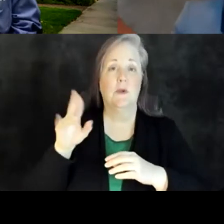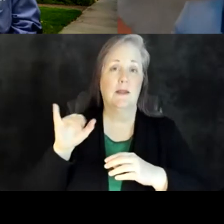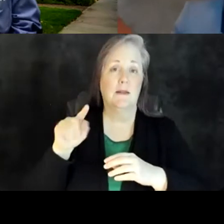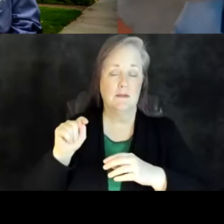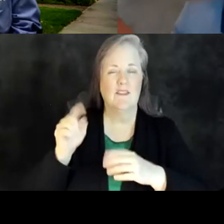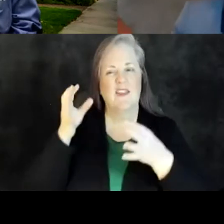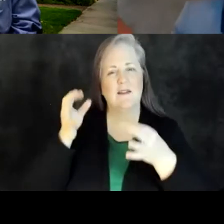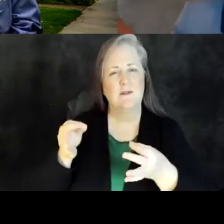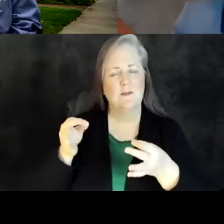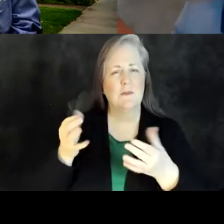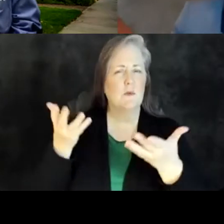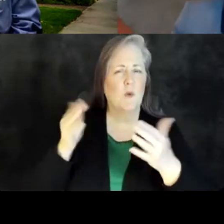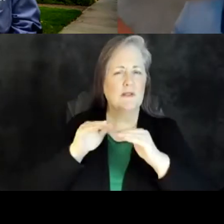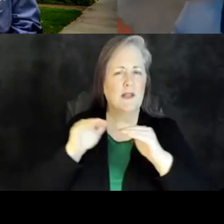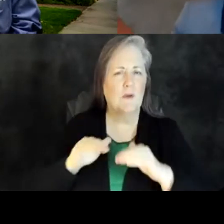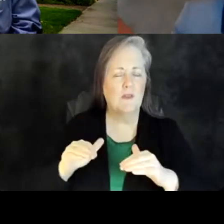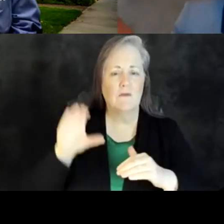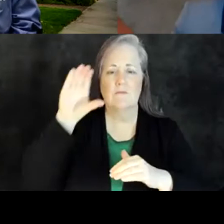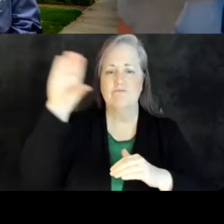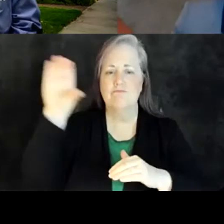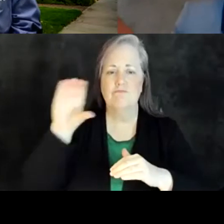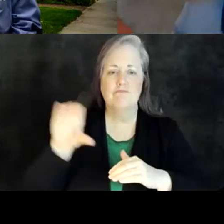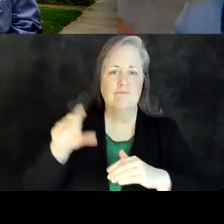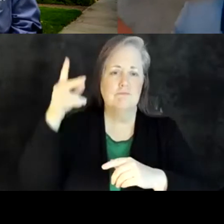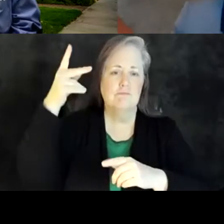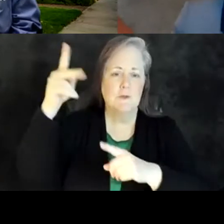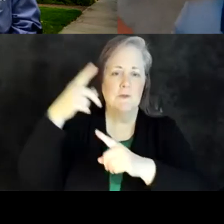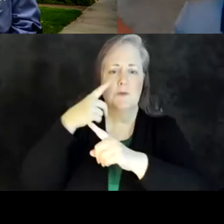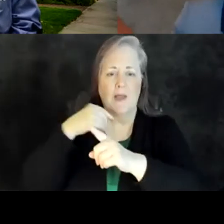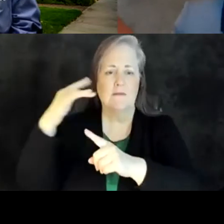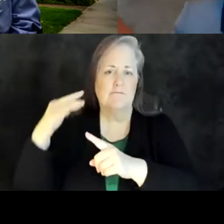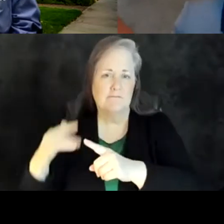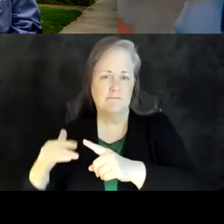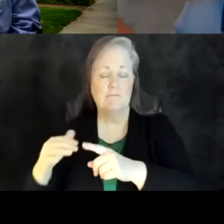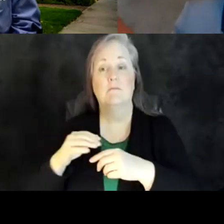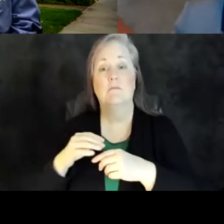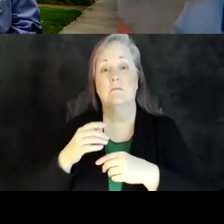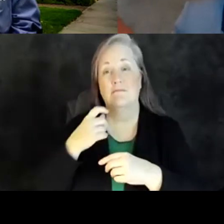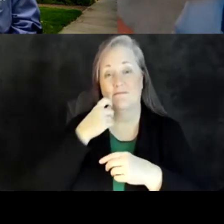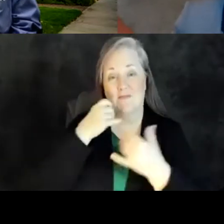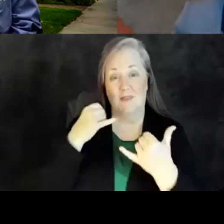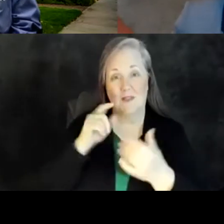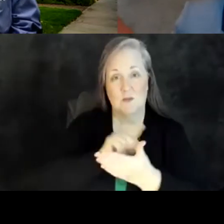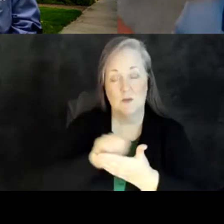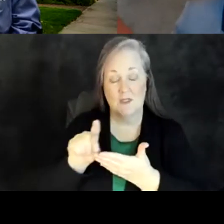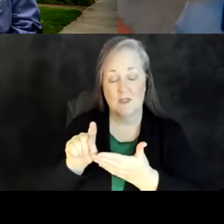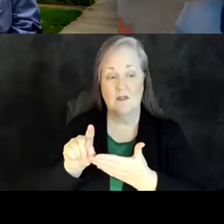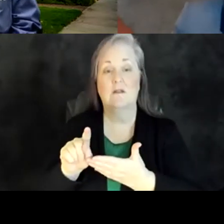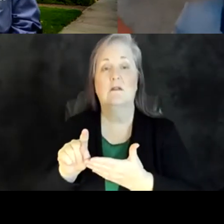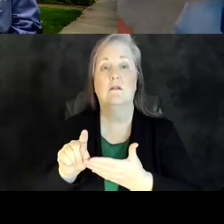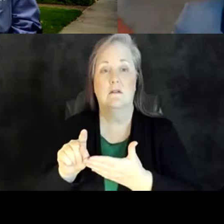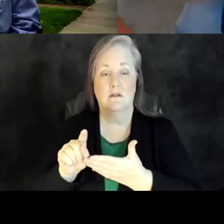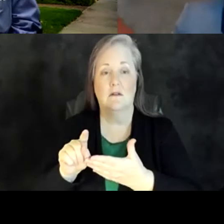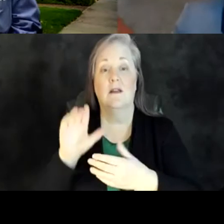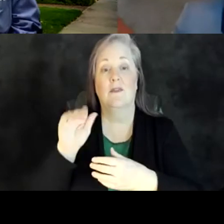the level at which we're able to open businesses, the update this week, the case rate was